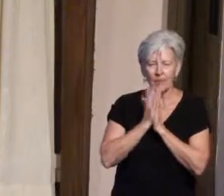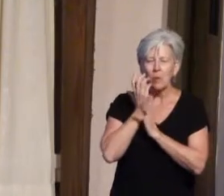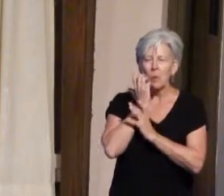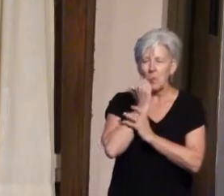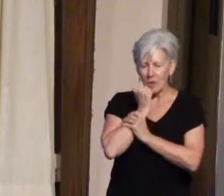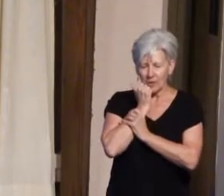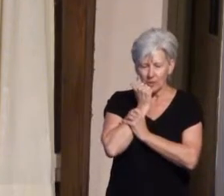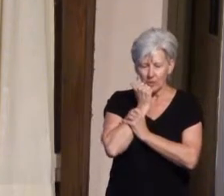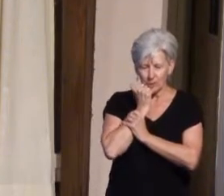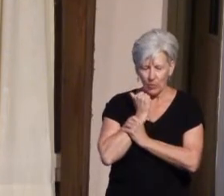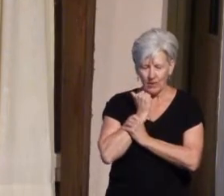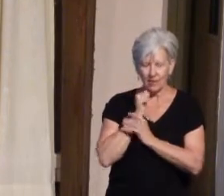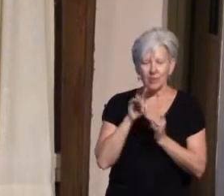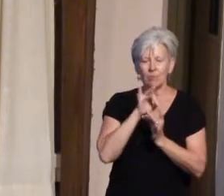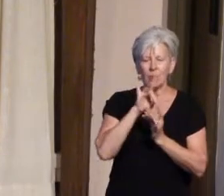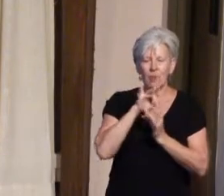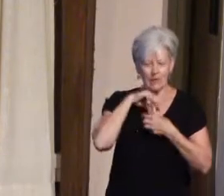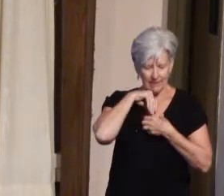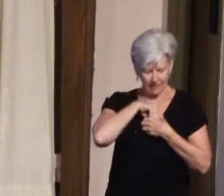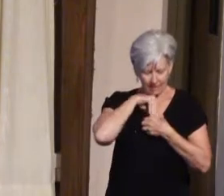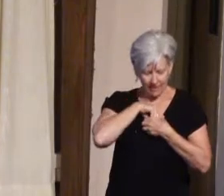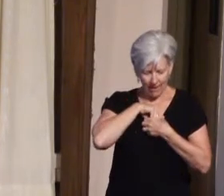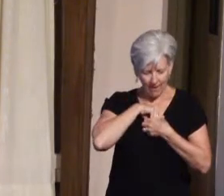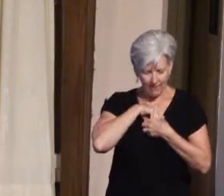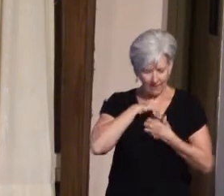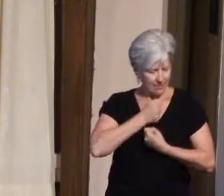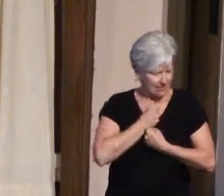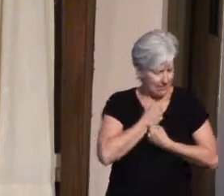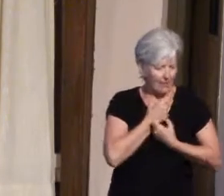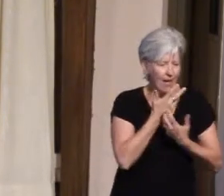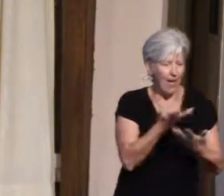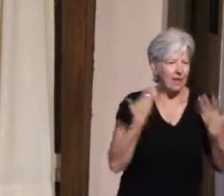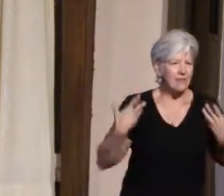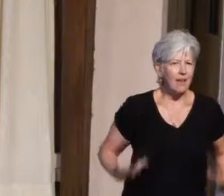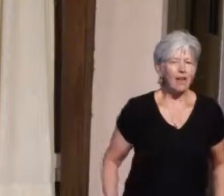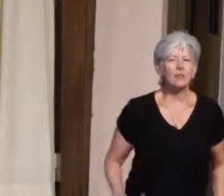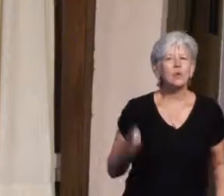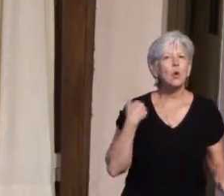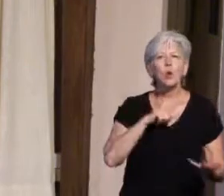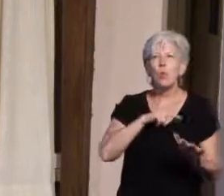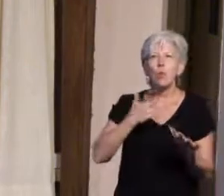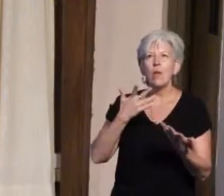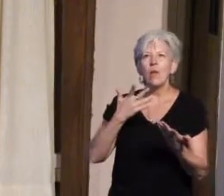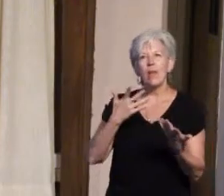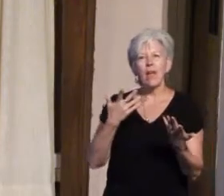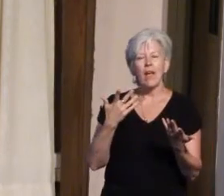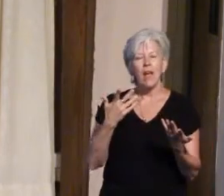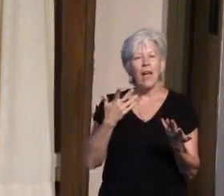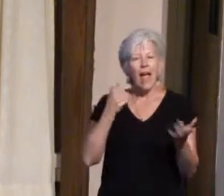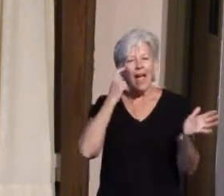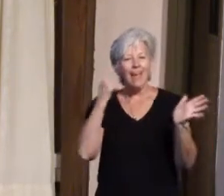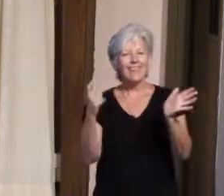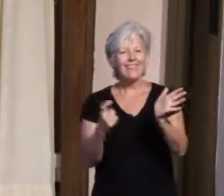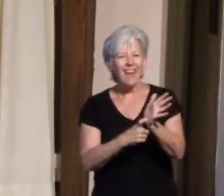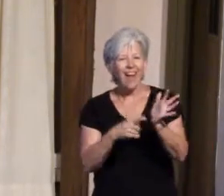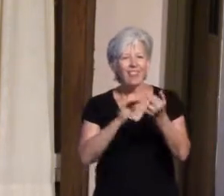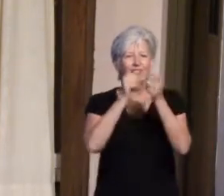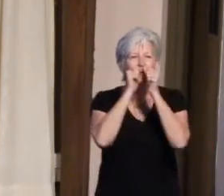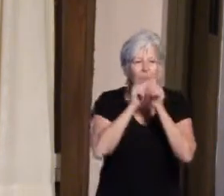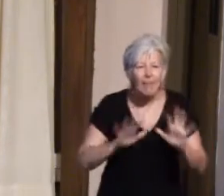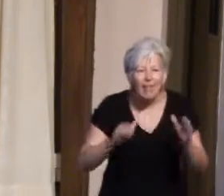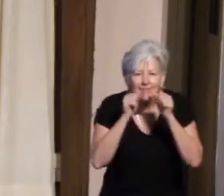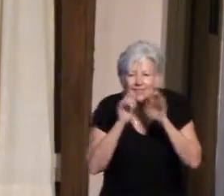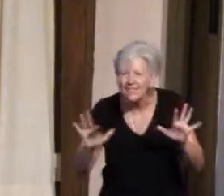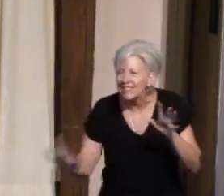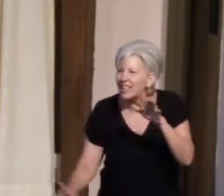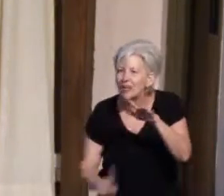us, we acknowledge the blessings in our lives that have showed up in disguise. And we know that